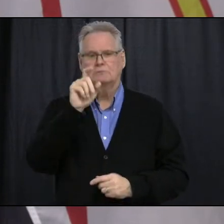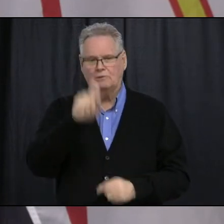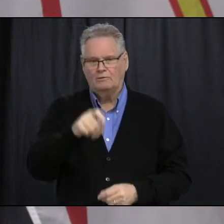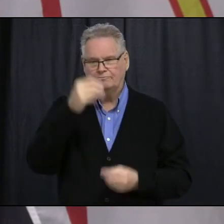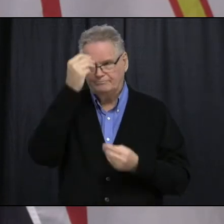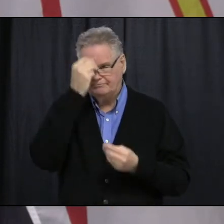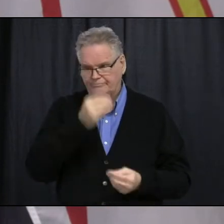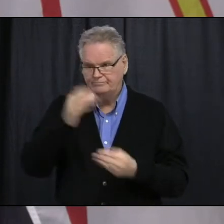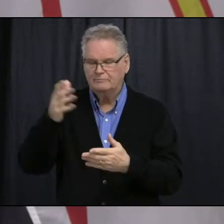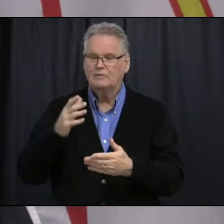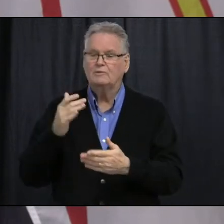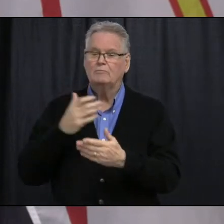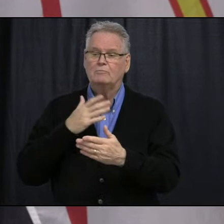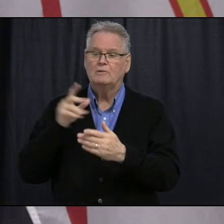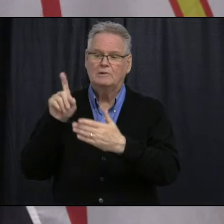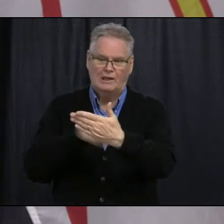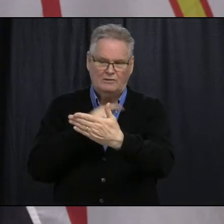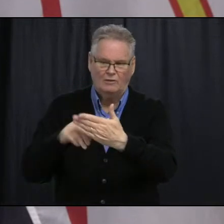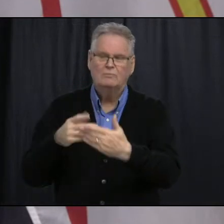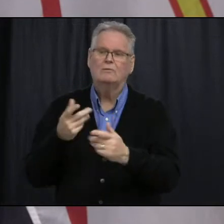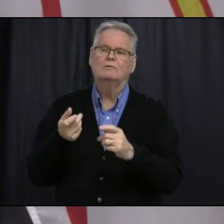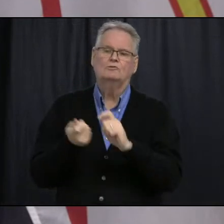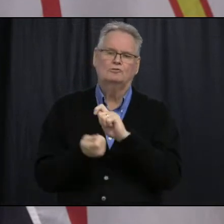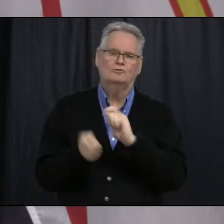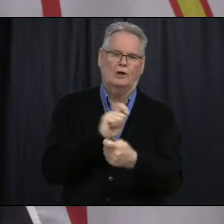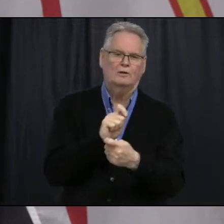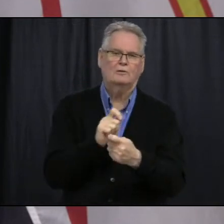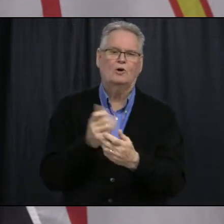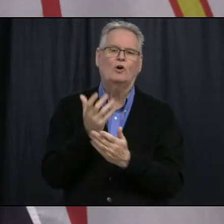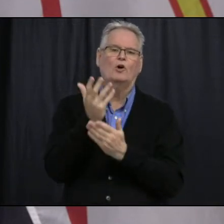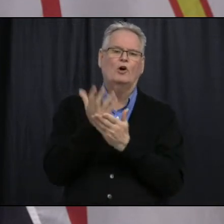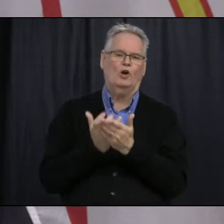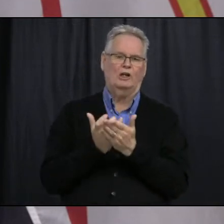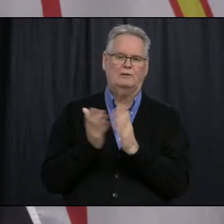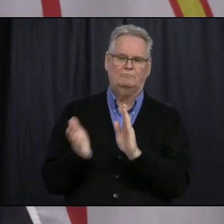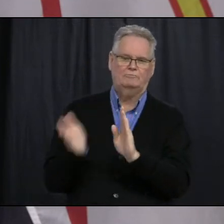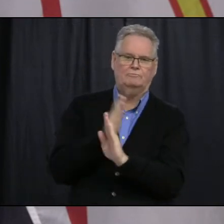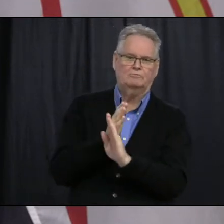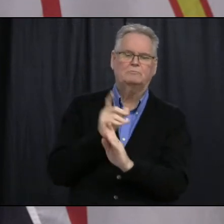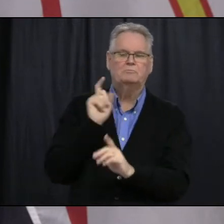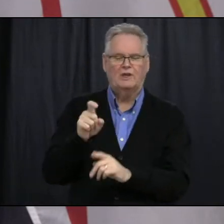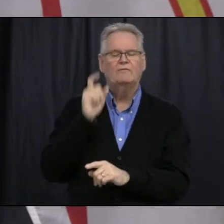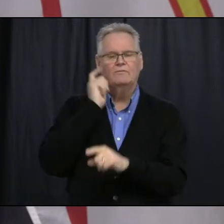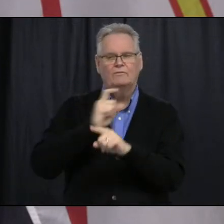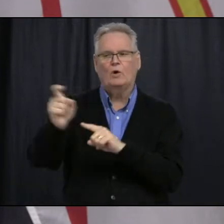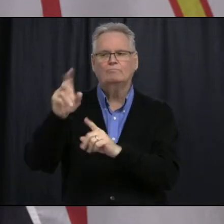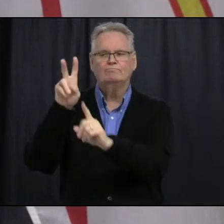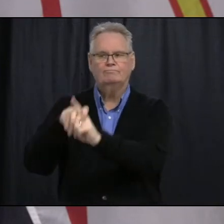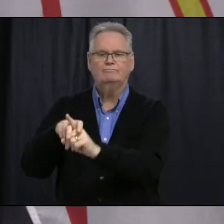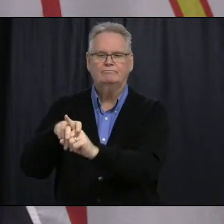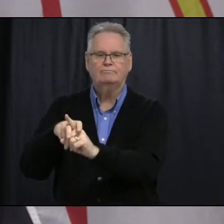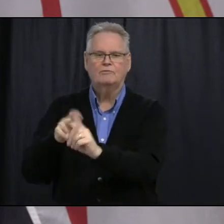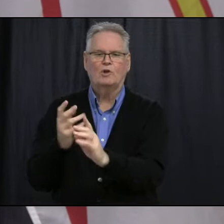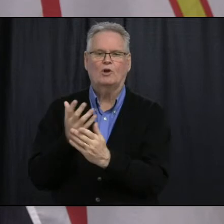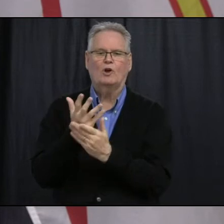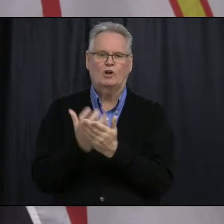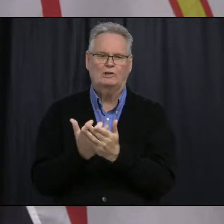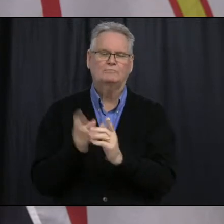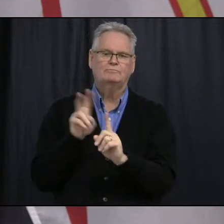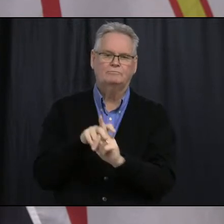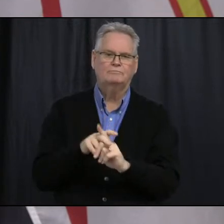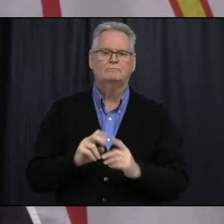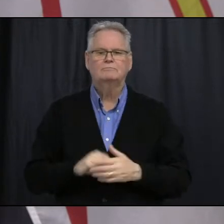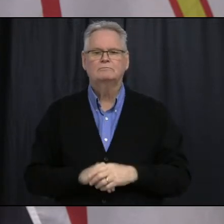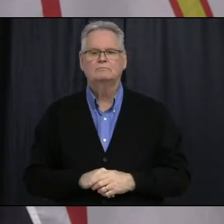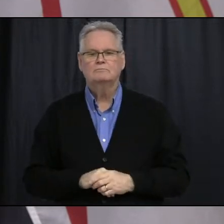8 weeks between your first and second dose. You can book your second dose appointment through a regional health authority